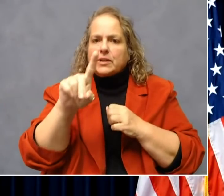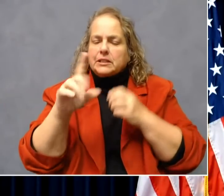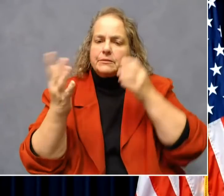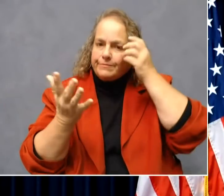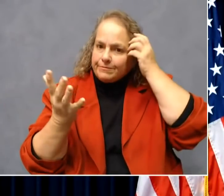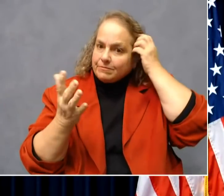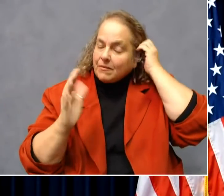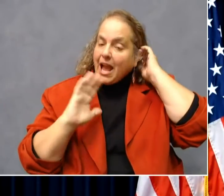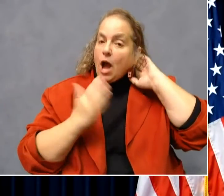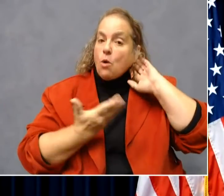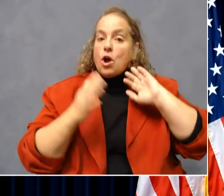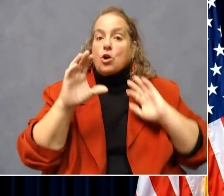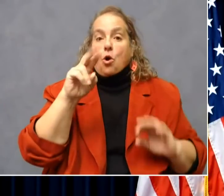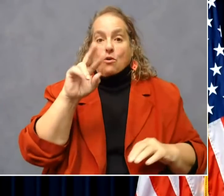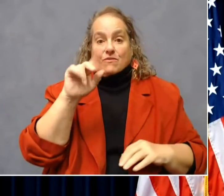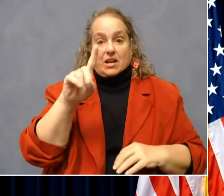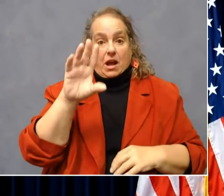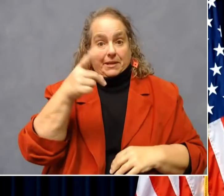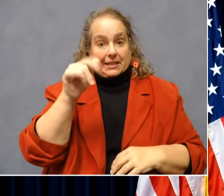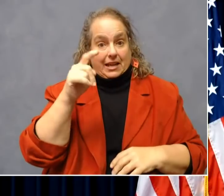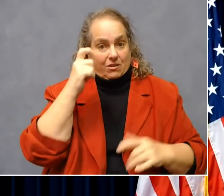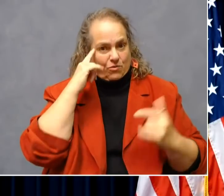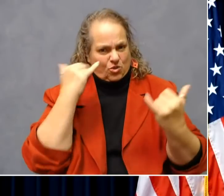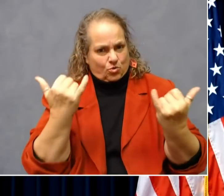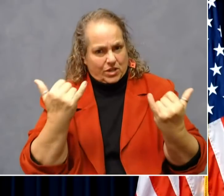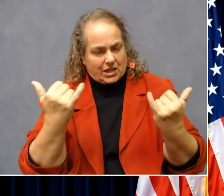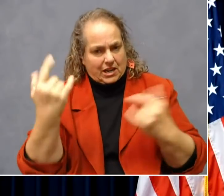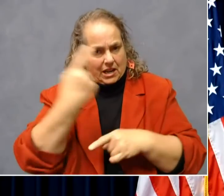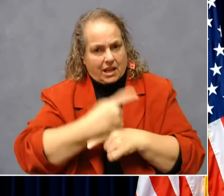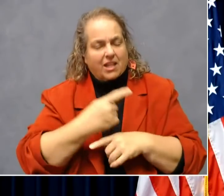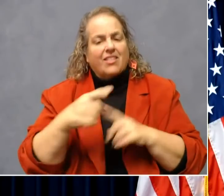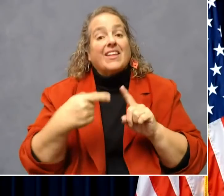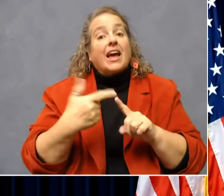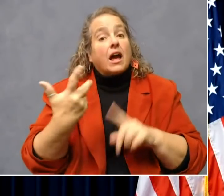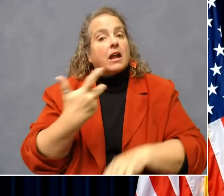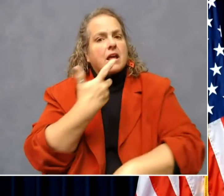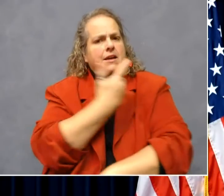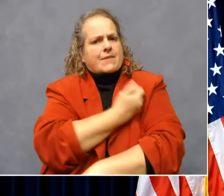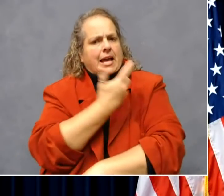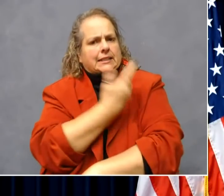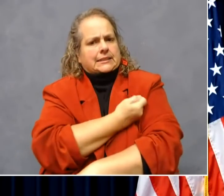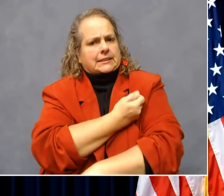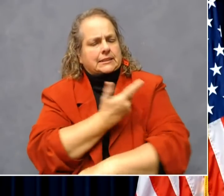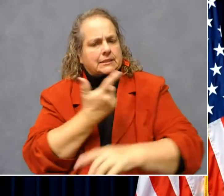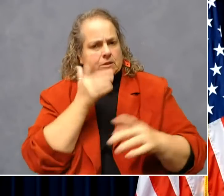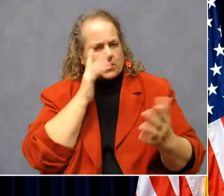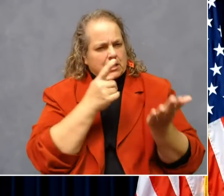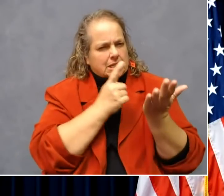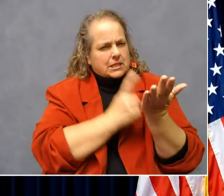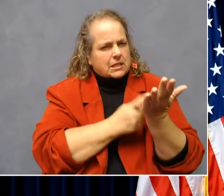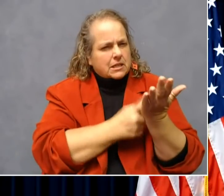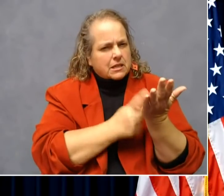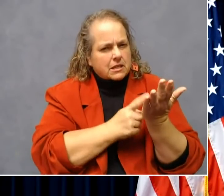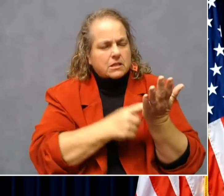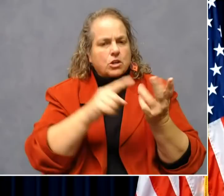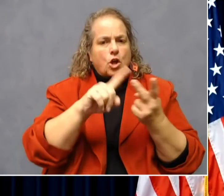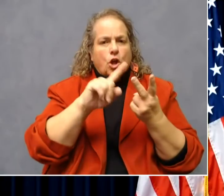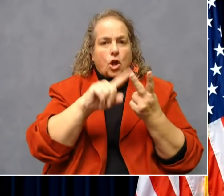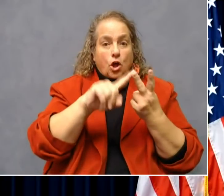for the day. And then we're going to talk about vaccines. We're going to talk about the new Moderna news. We're going to talk